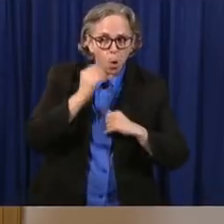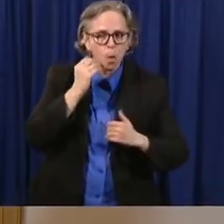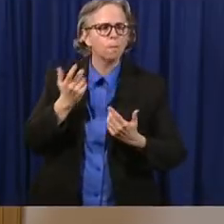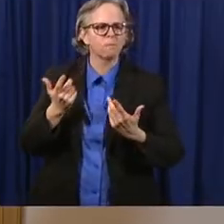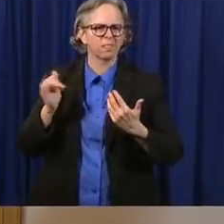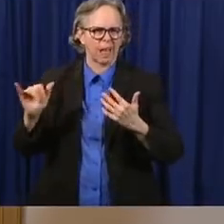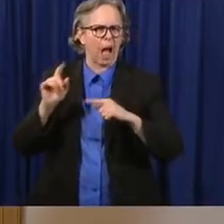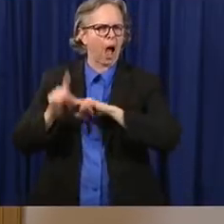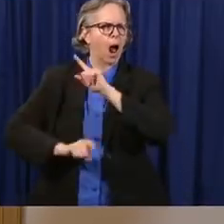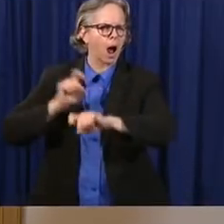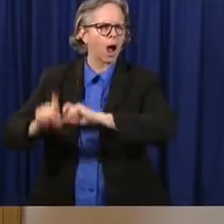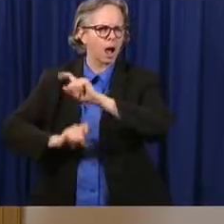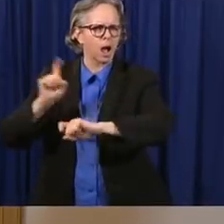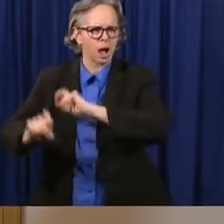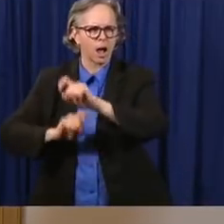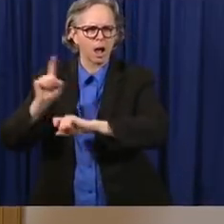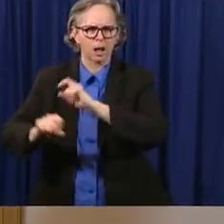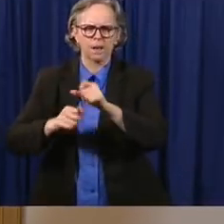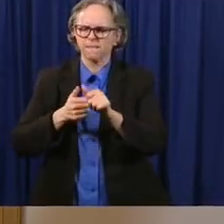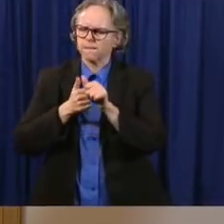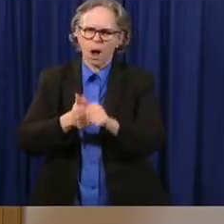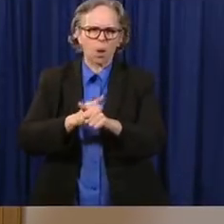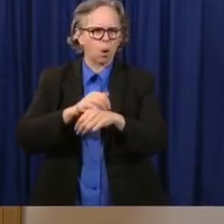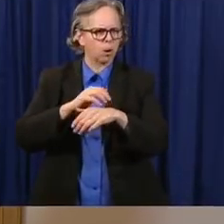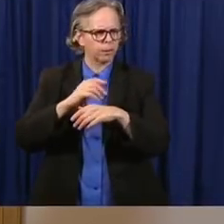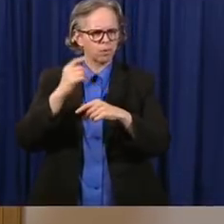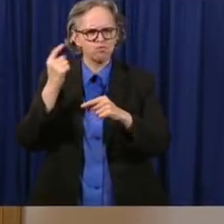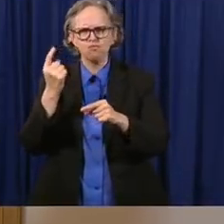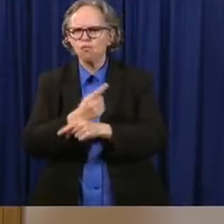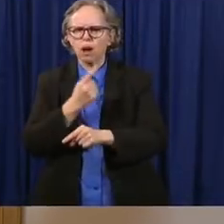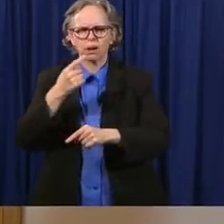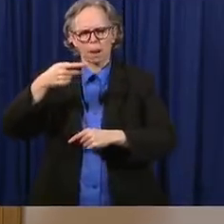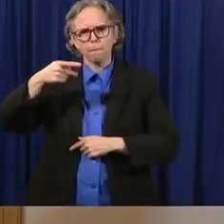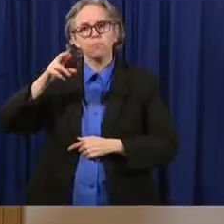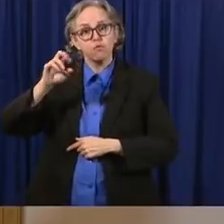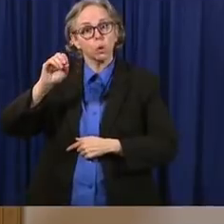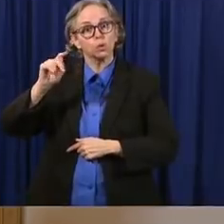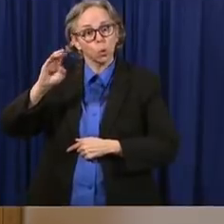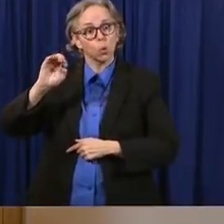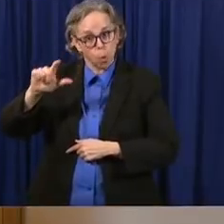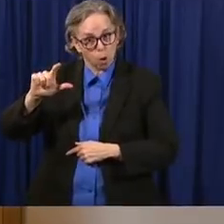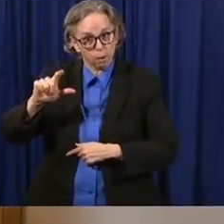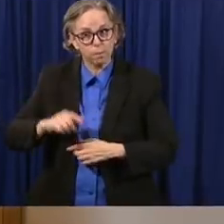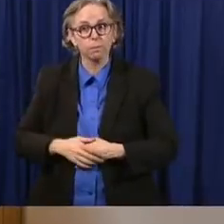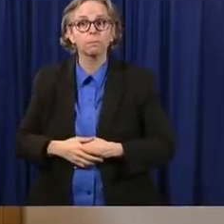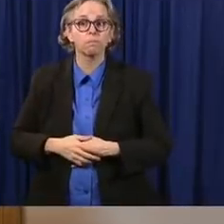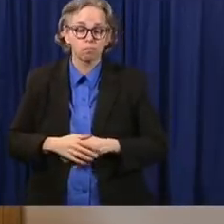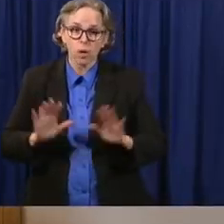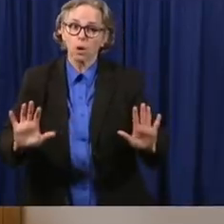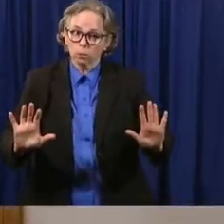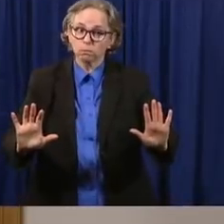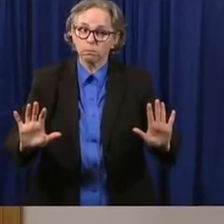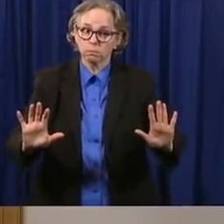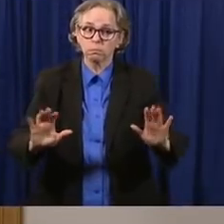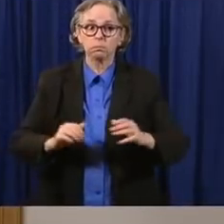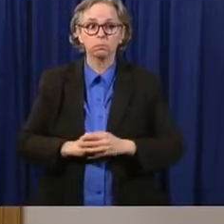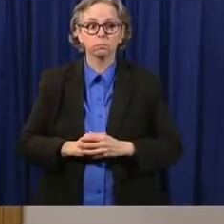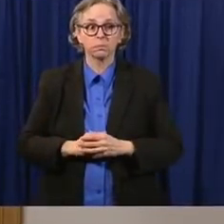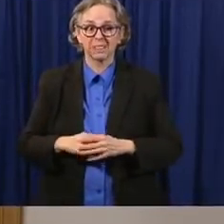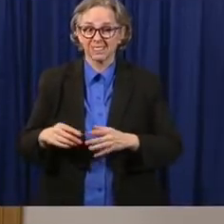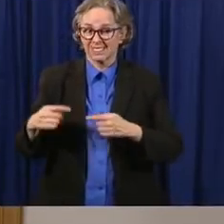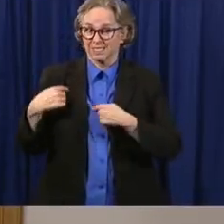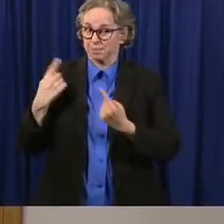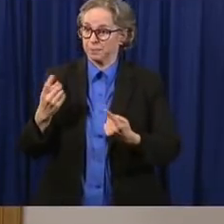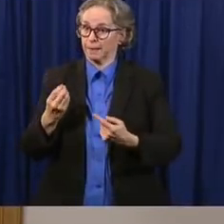Been following all the right protocol. Now, what we have done in the last few days is are starting